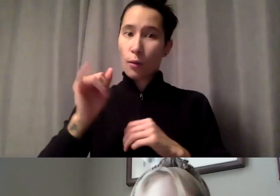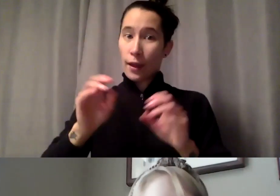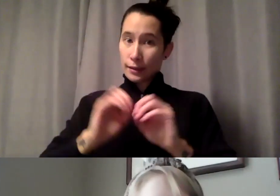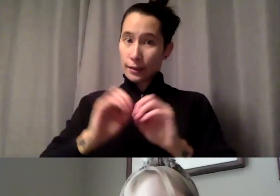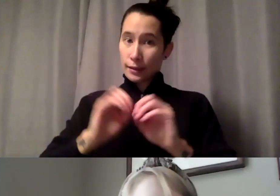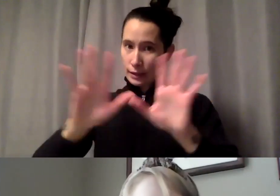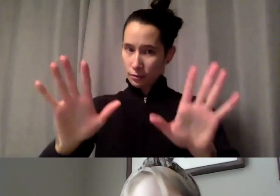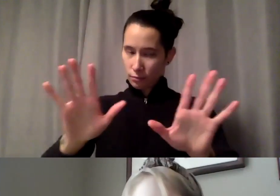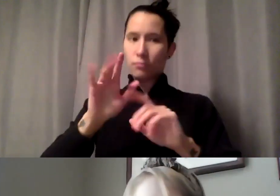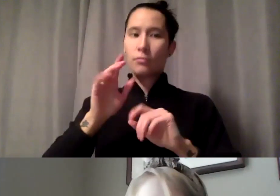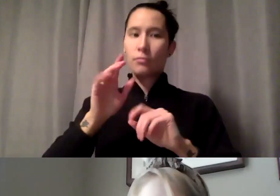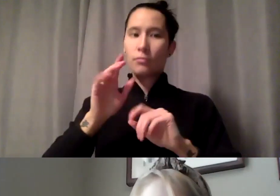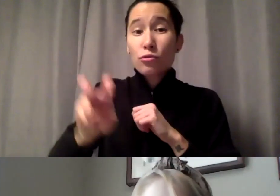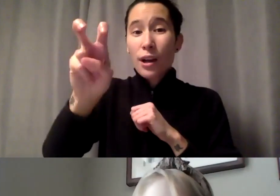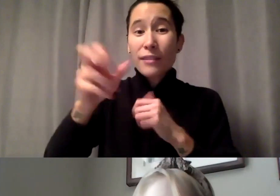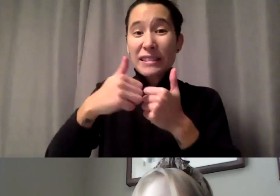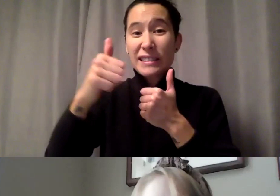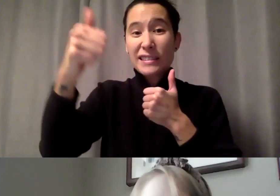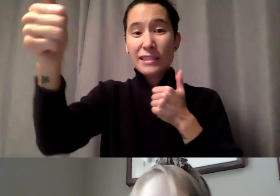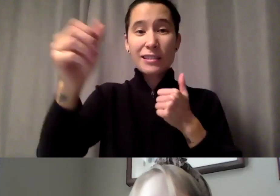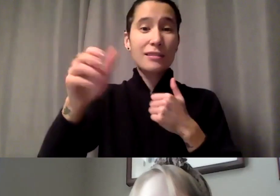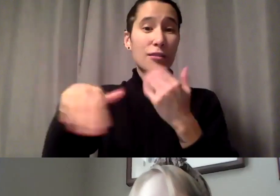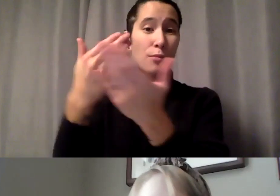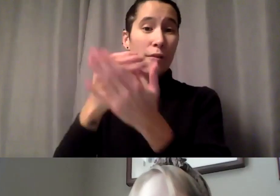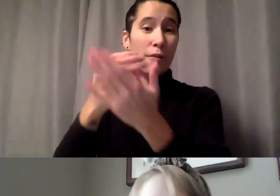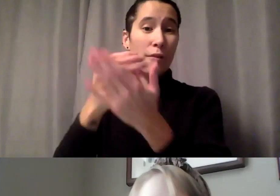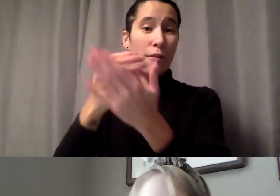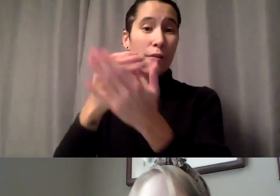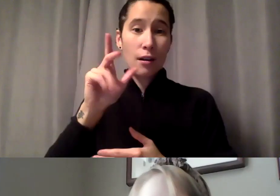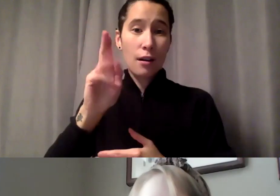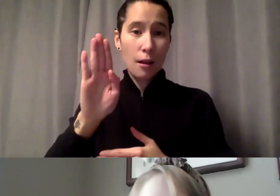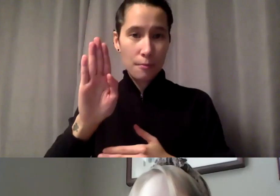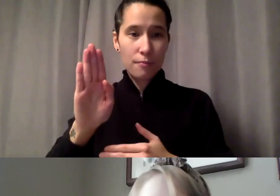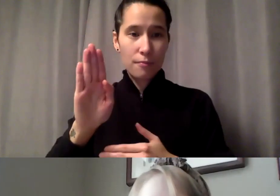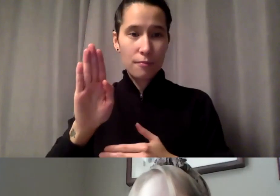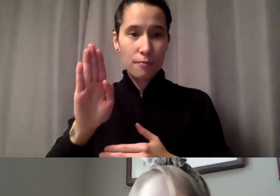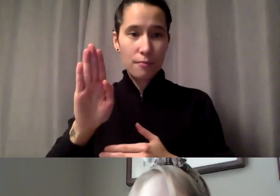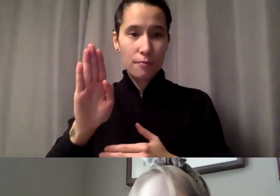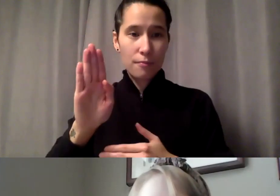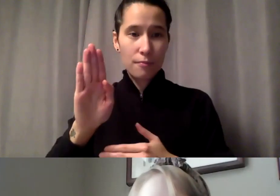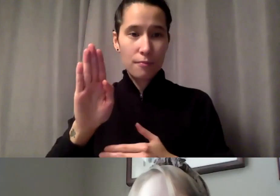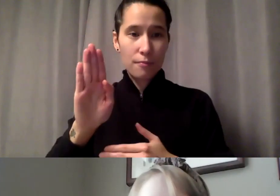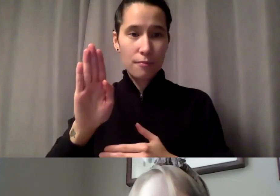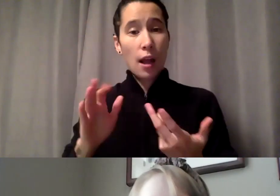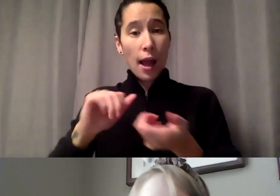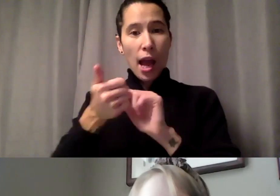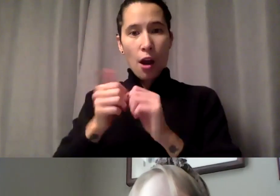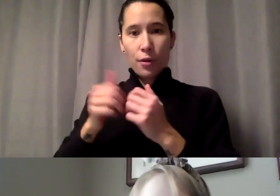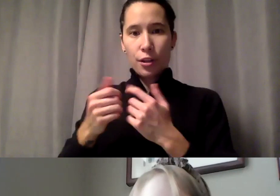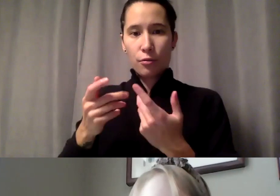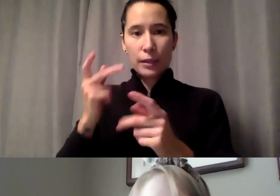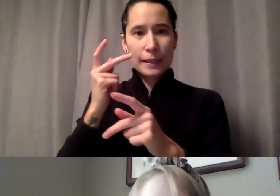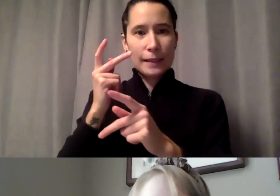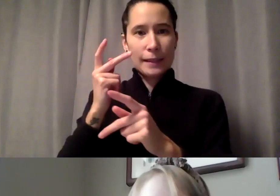traveling a little bit further to get to your home club, how are you still trying to minimize the exposure is really